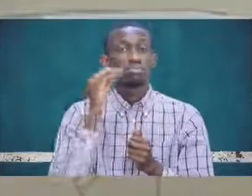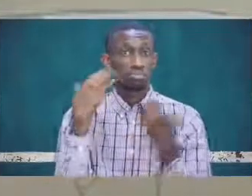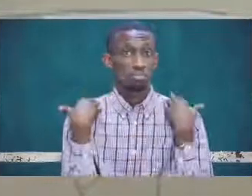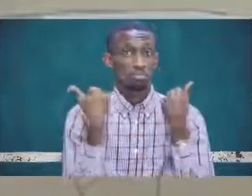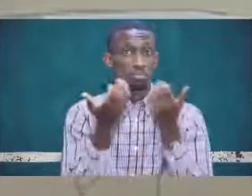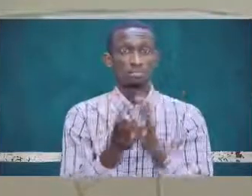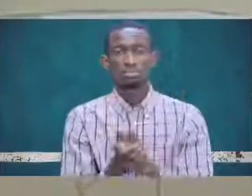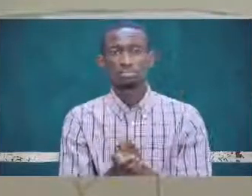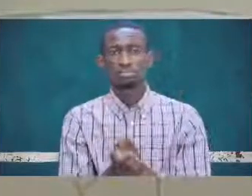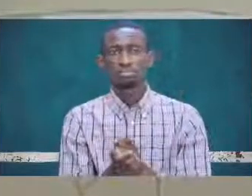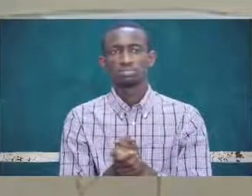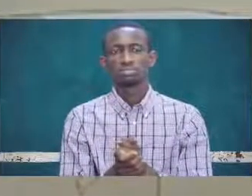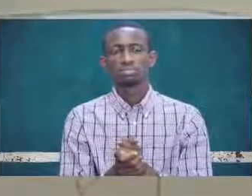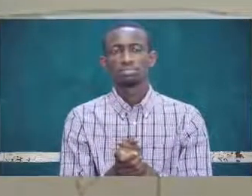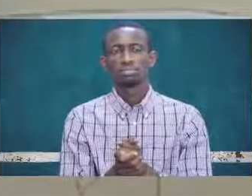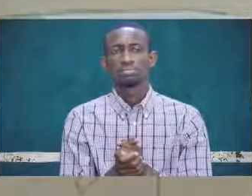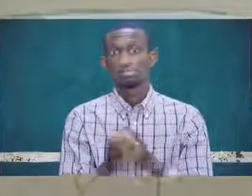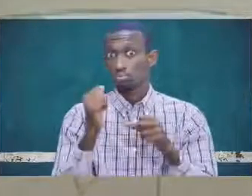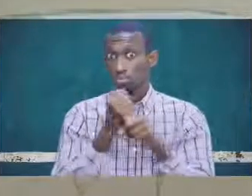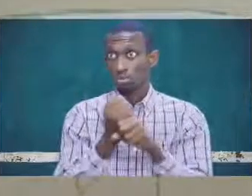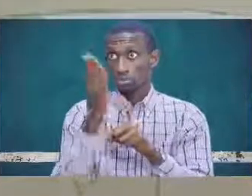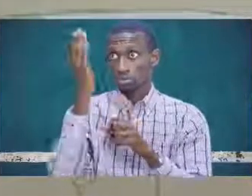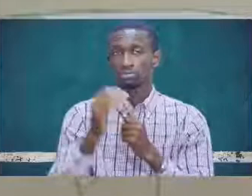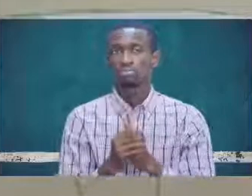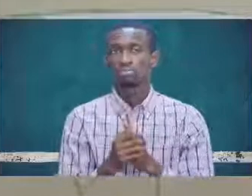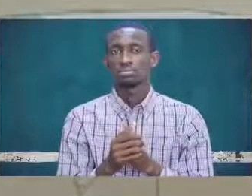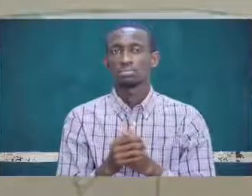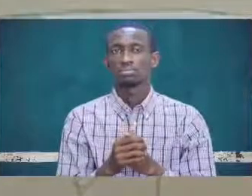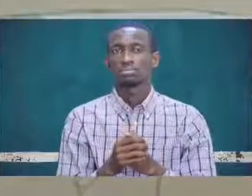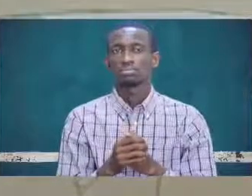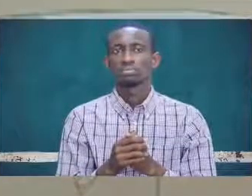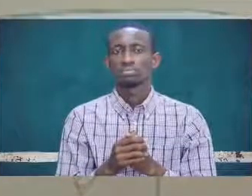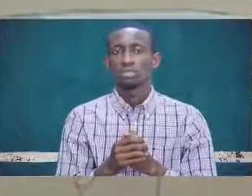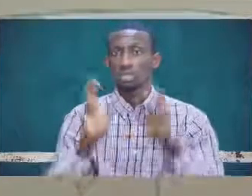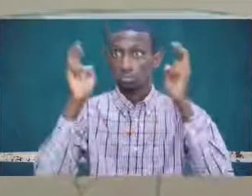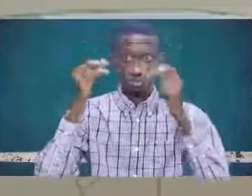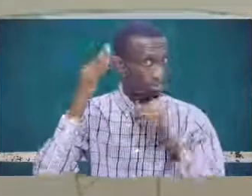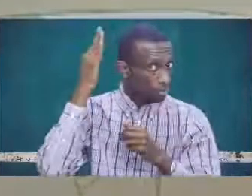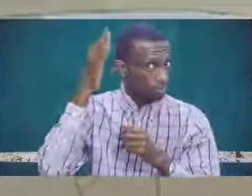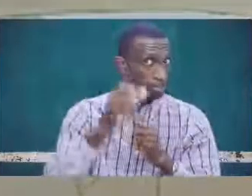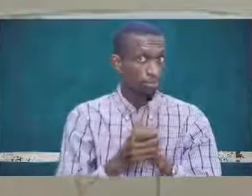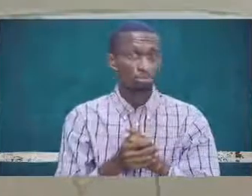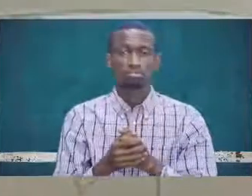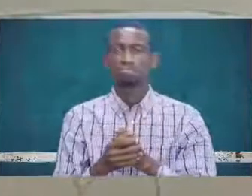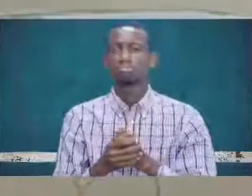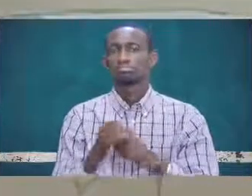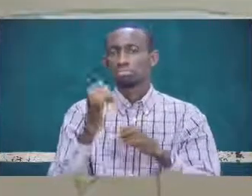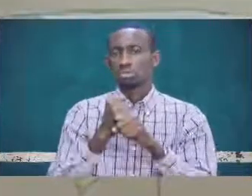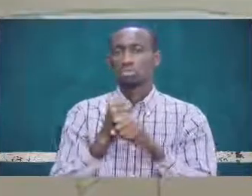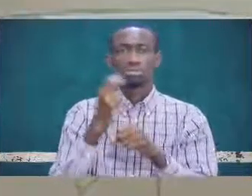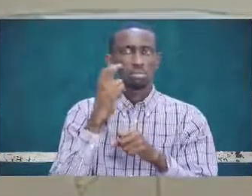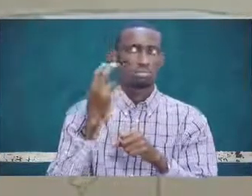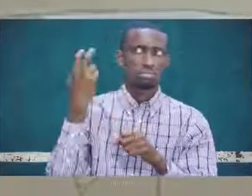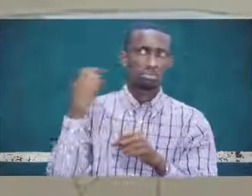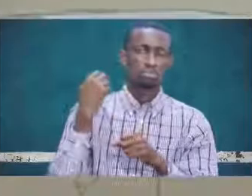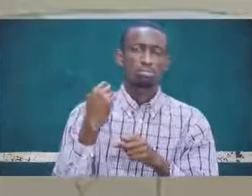here are the home assignment. You have to do it. And next lesson, we are going to make a review of it